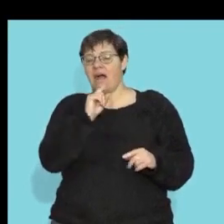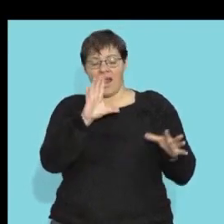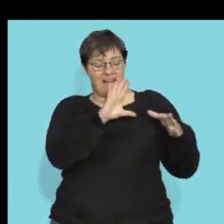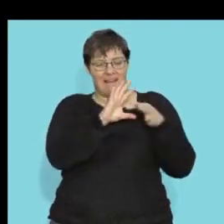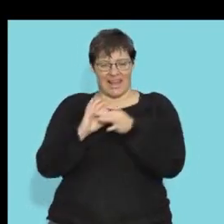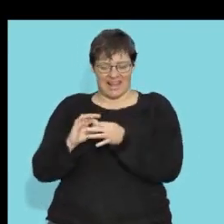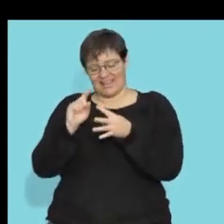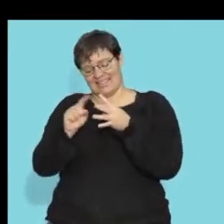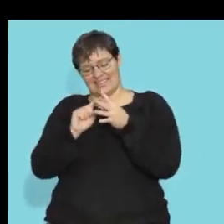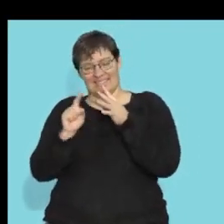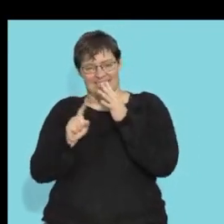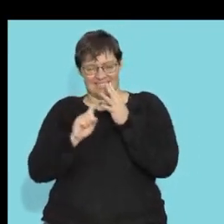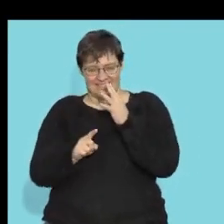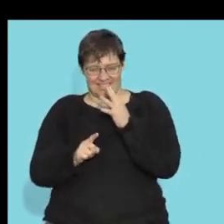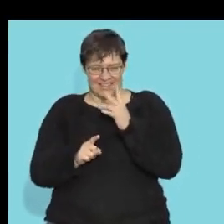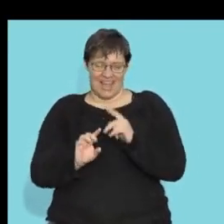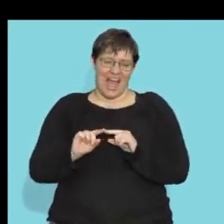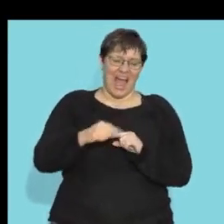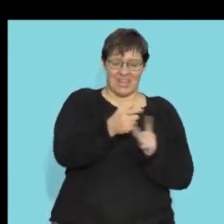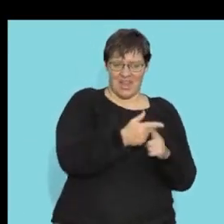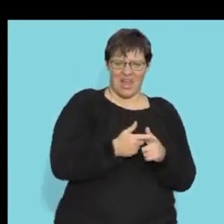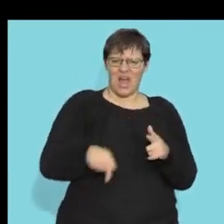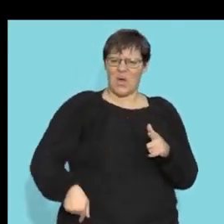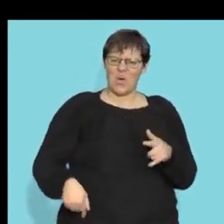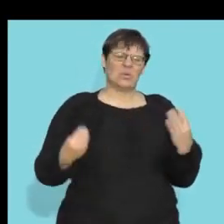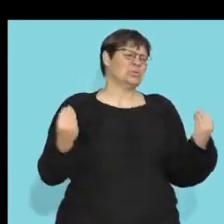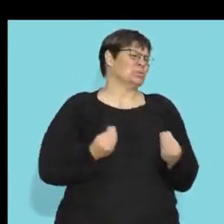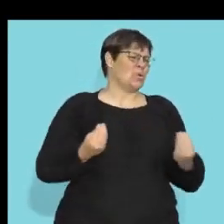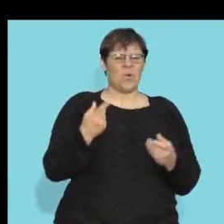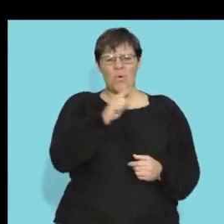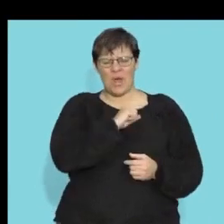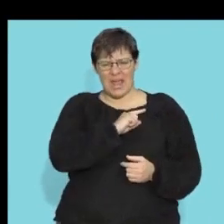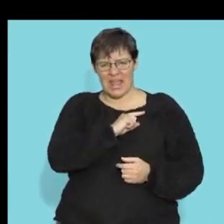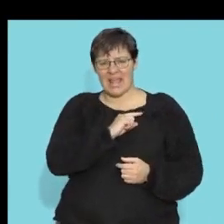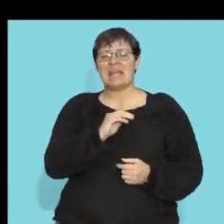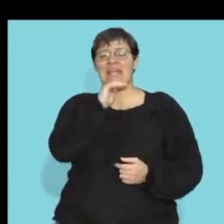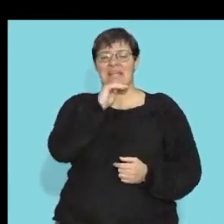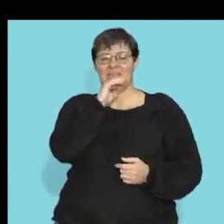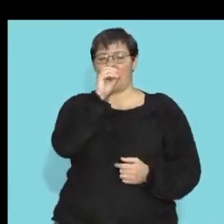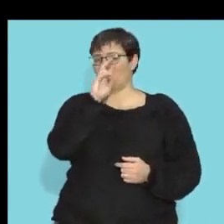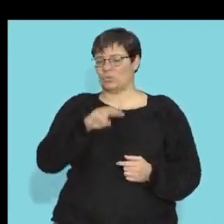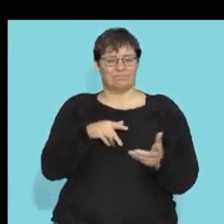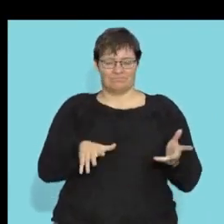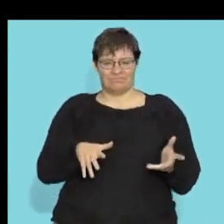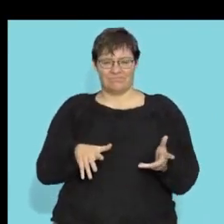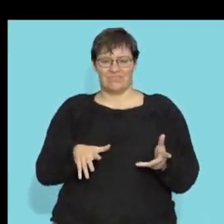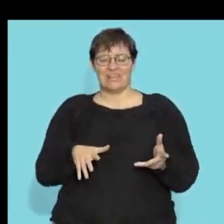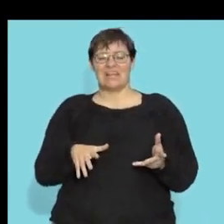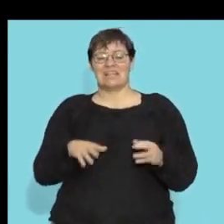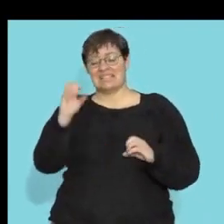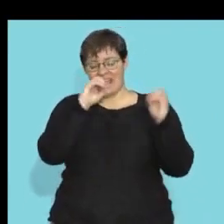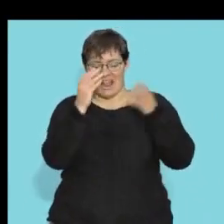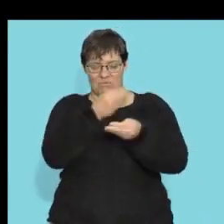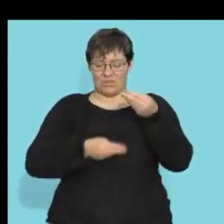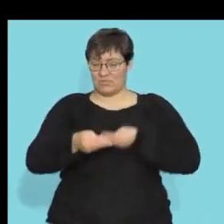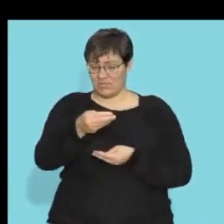can link it to a different section. And why would her legs begin to ache? She's not getting enough oxygen. Cellular